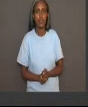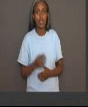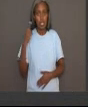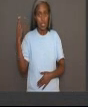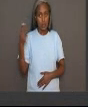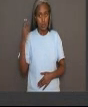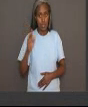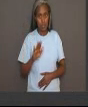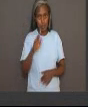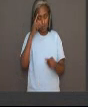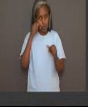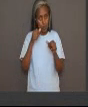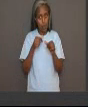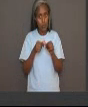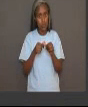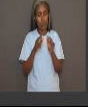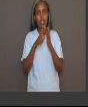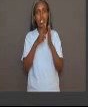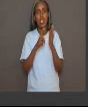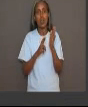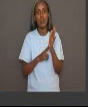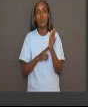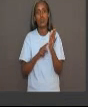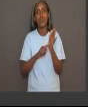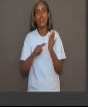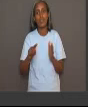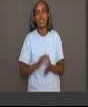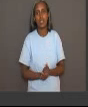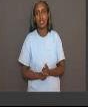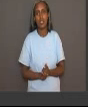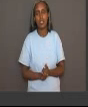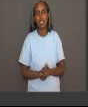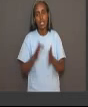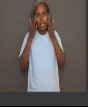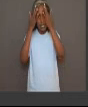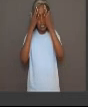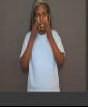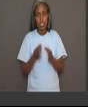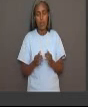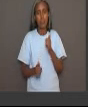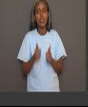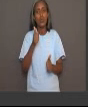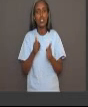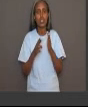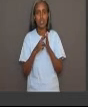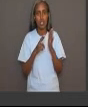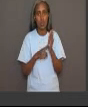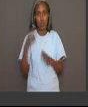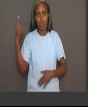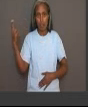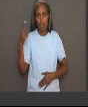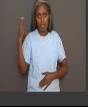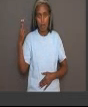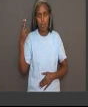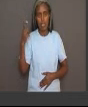Using your notes on the rules of inference, determine which rule applies